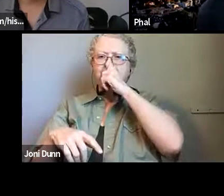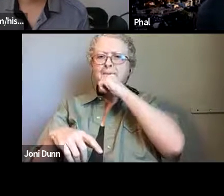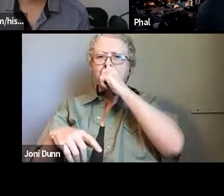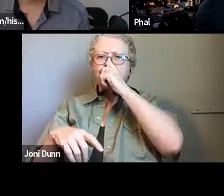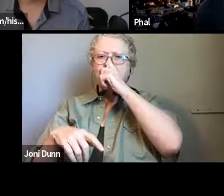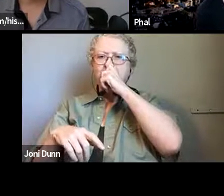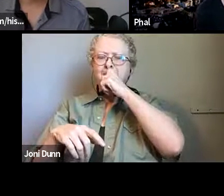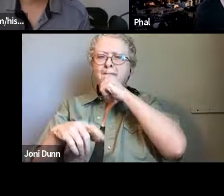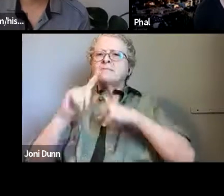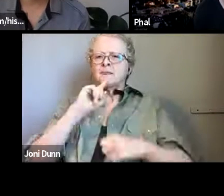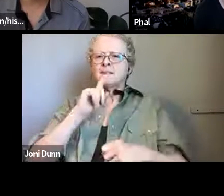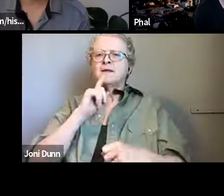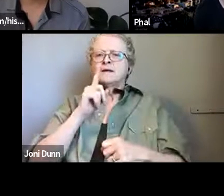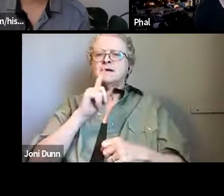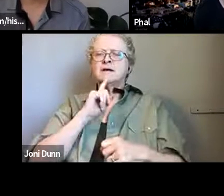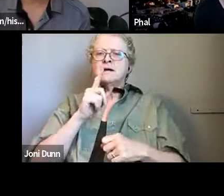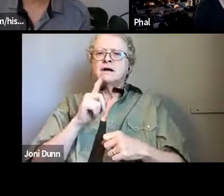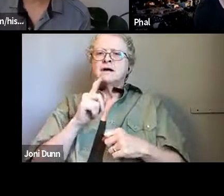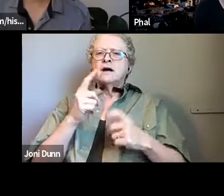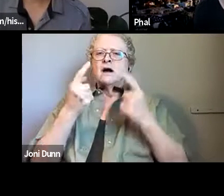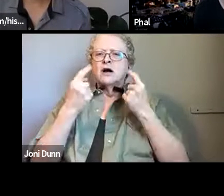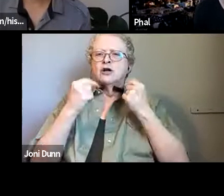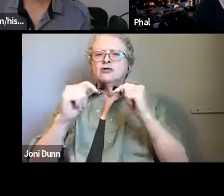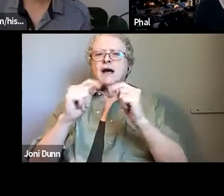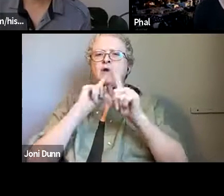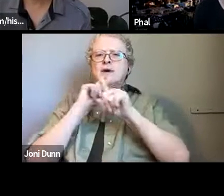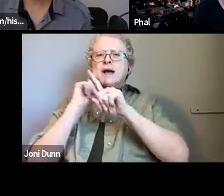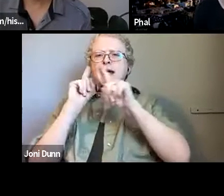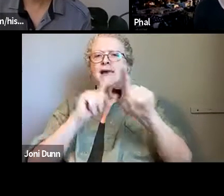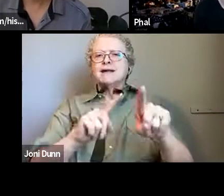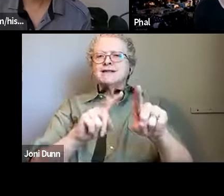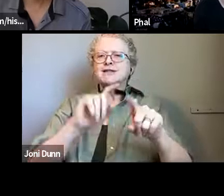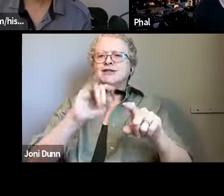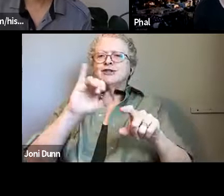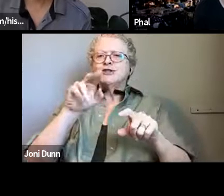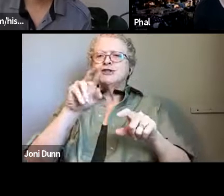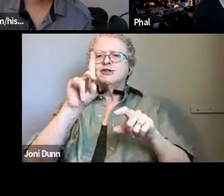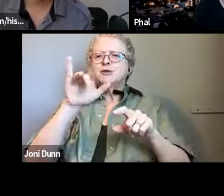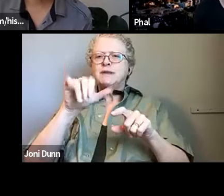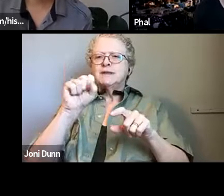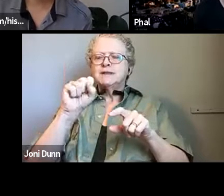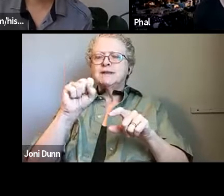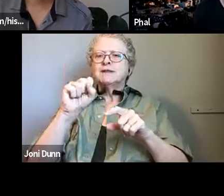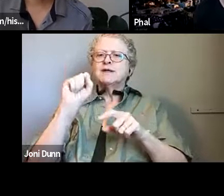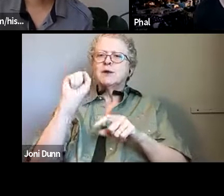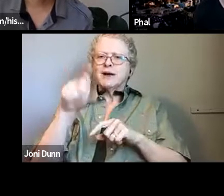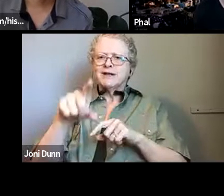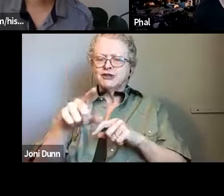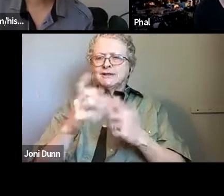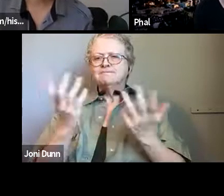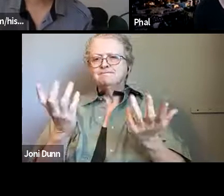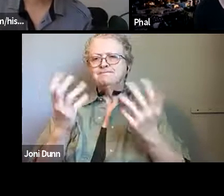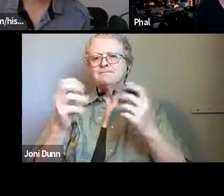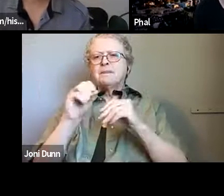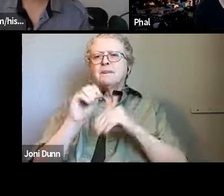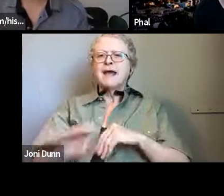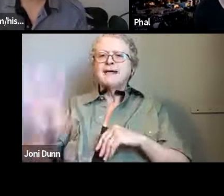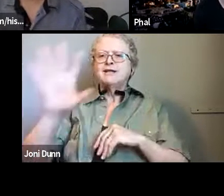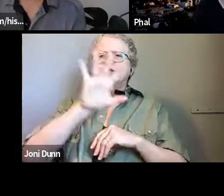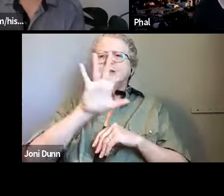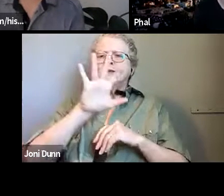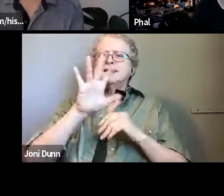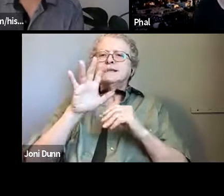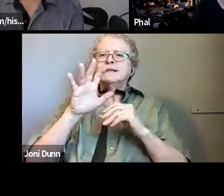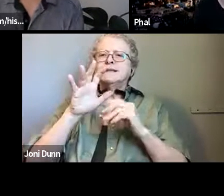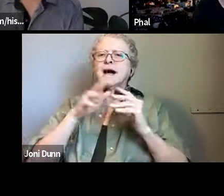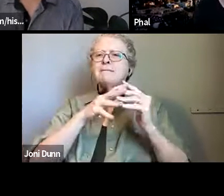Sure, and I'll also try to answer Judy's question on the temperature check one. So in terms of the Asian American Feminist Collective, one of the